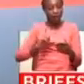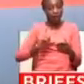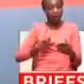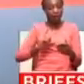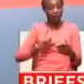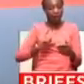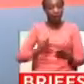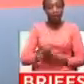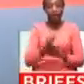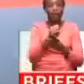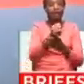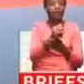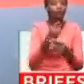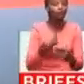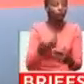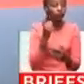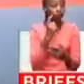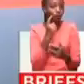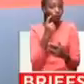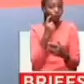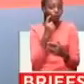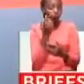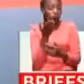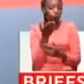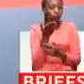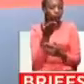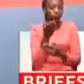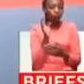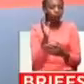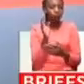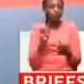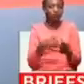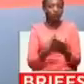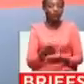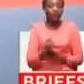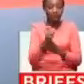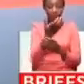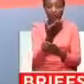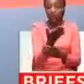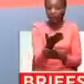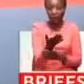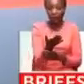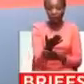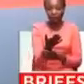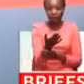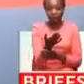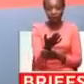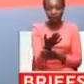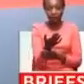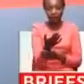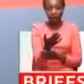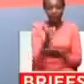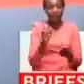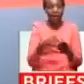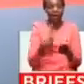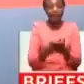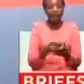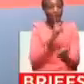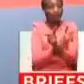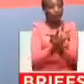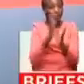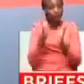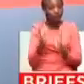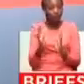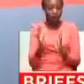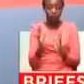Now, the shops in New York, they call them bodegas. So she takes me to his bodega. And he's got all kinds of things